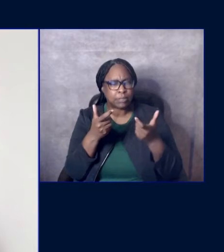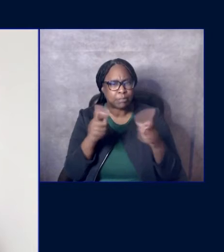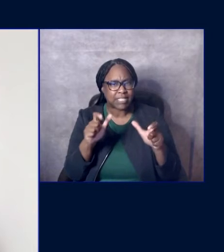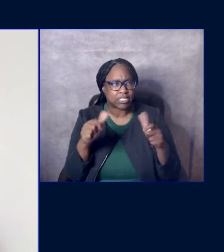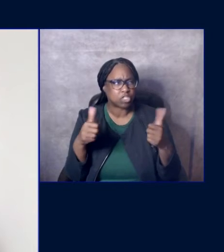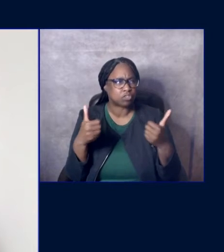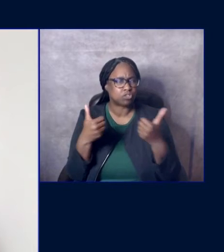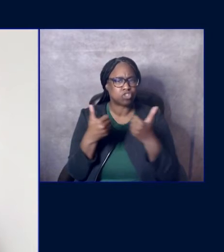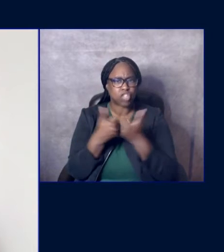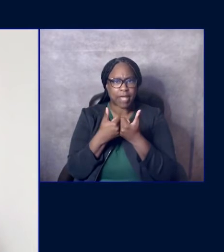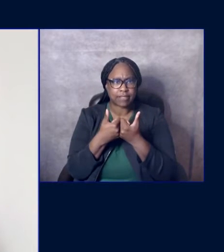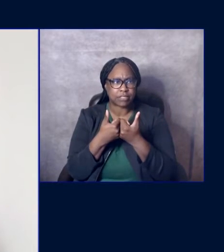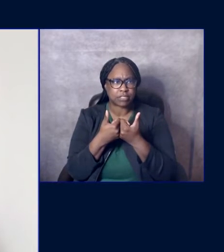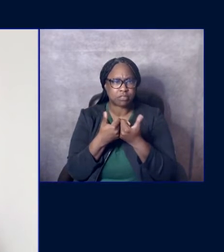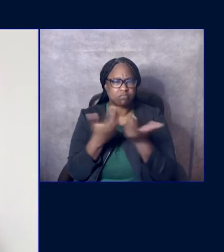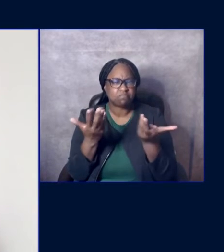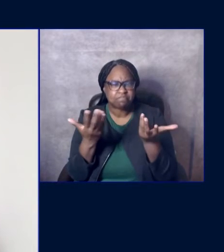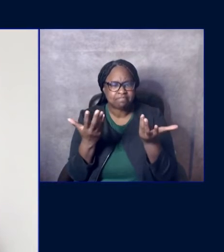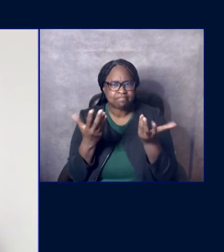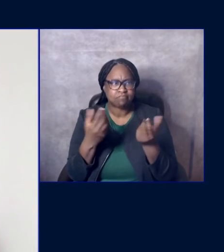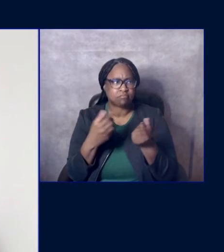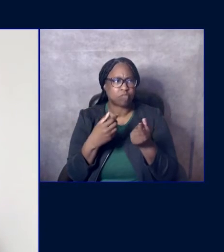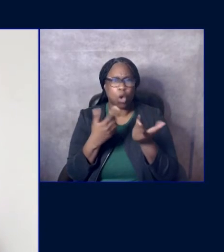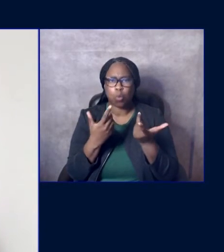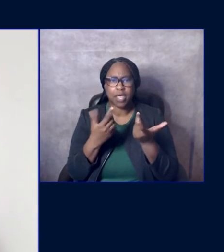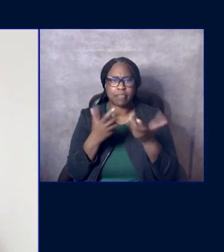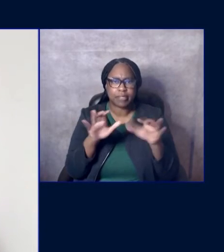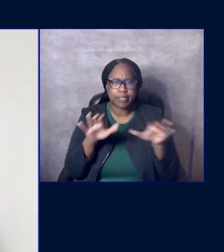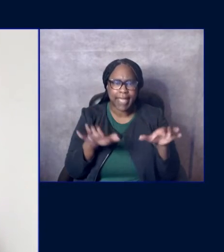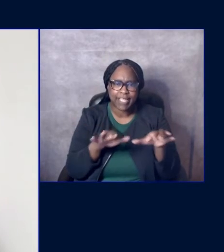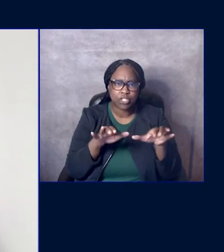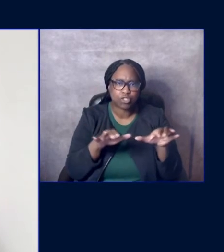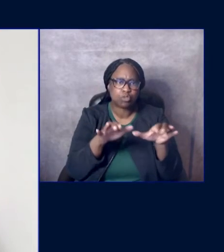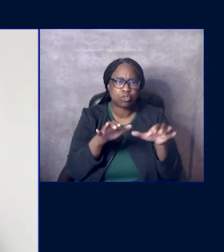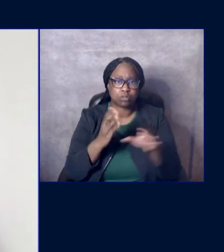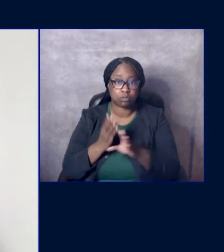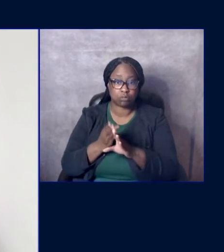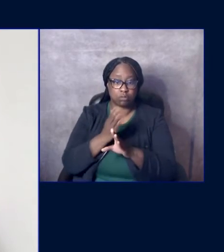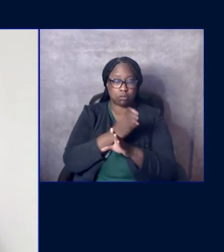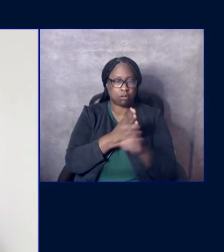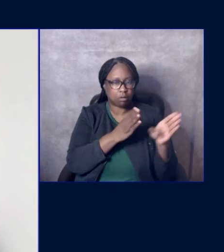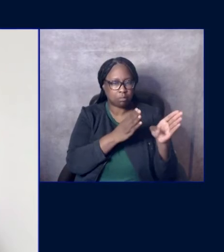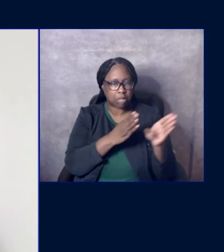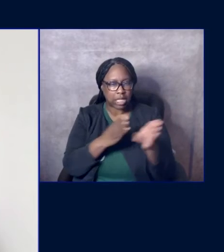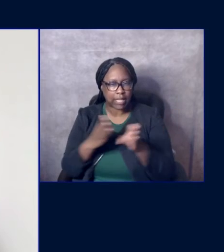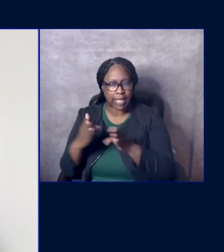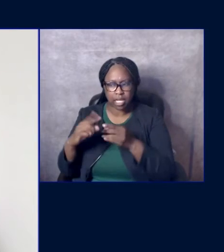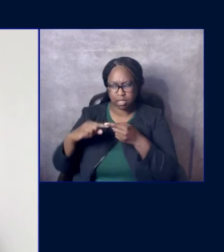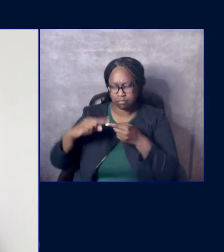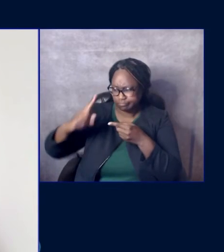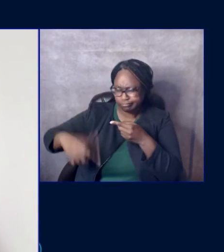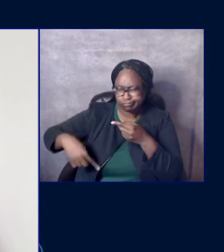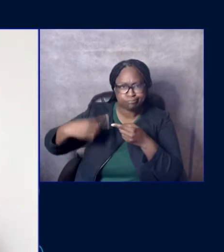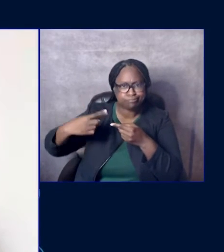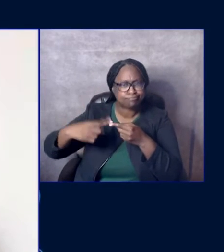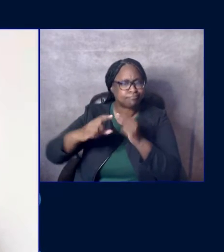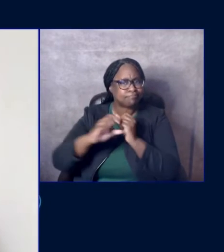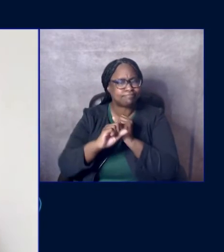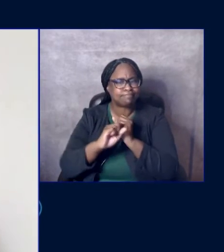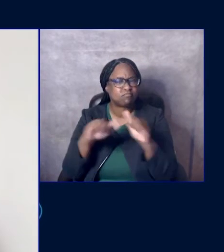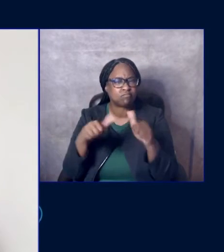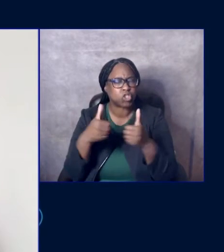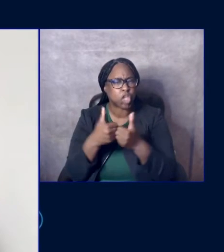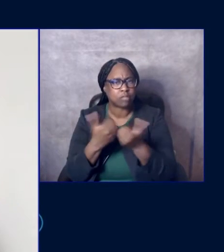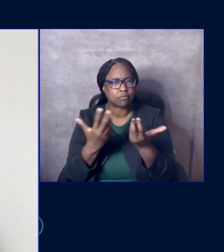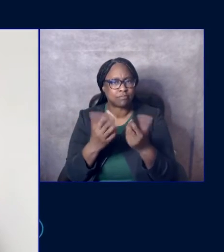in execution or, you know, just throughout the planning of this year-long campaign? Yeah, I'll share